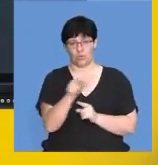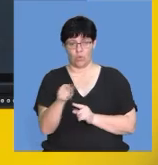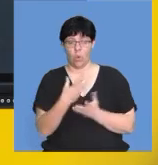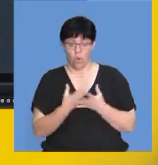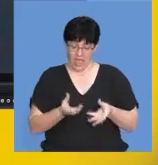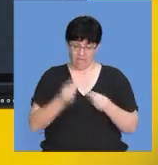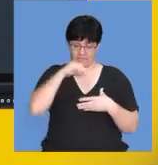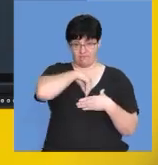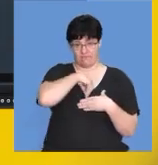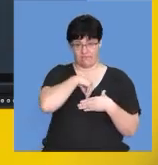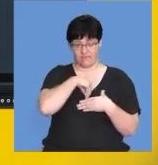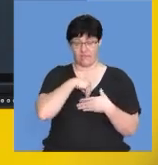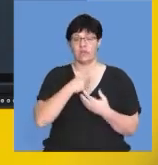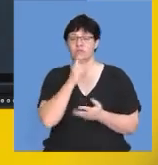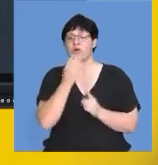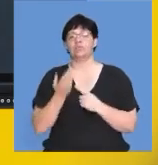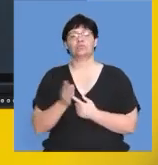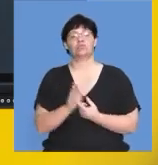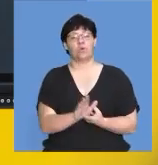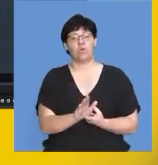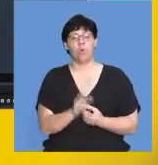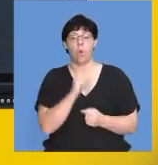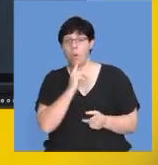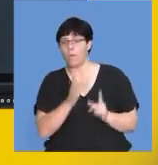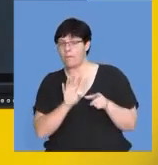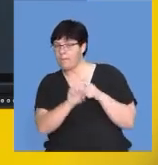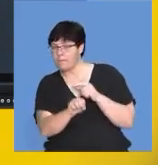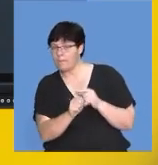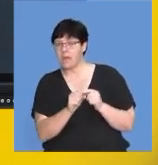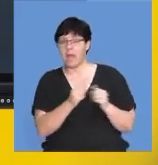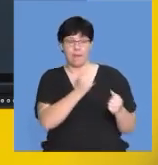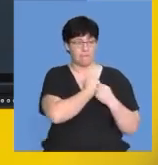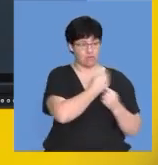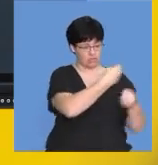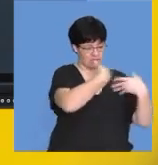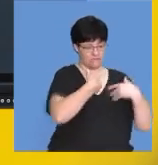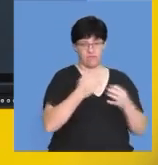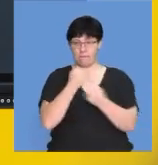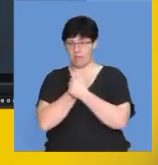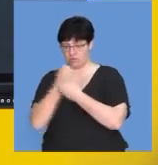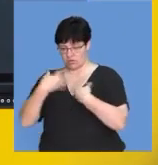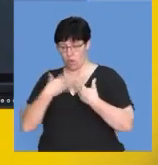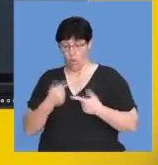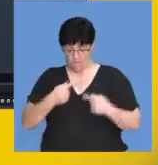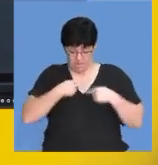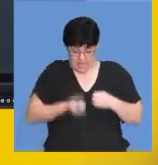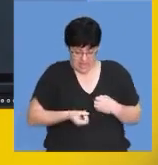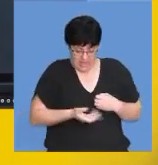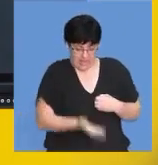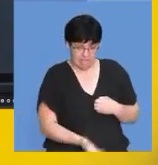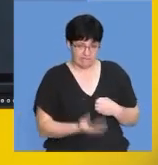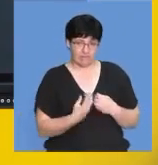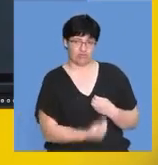condition to show or to determine what their parents have given to them or what they give to the next generation, which we clearly did in this